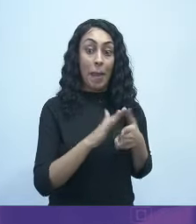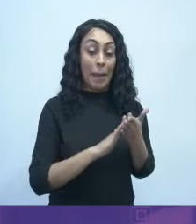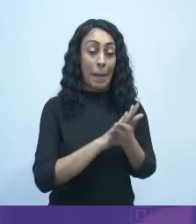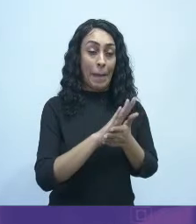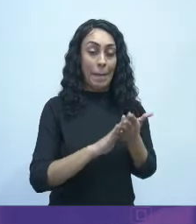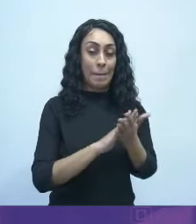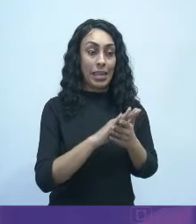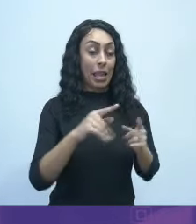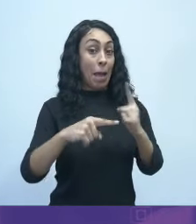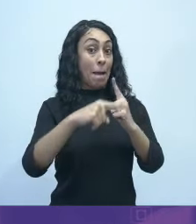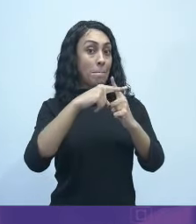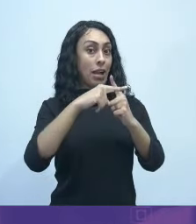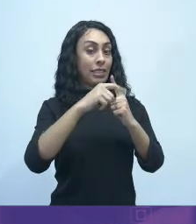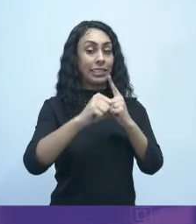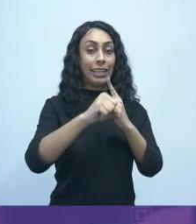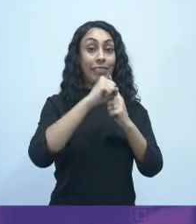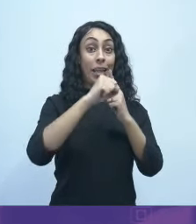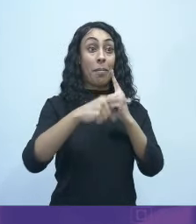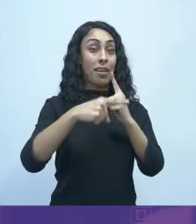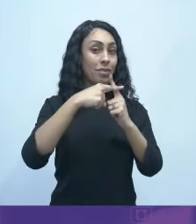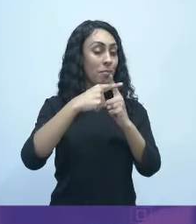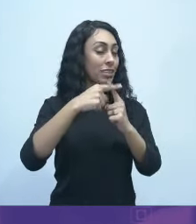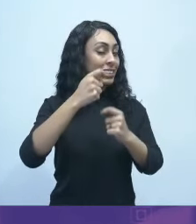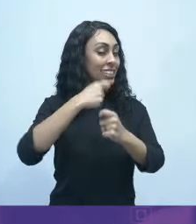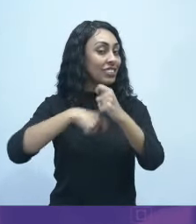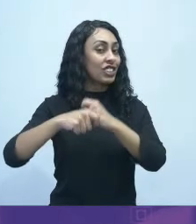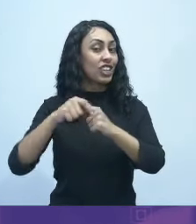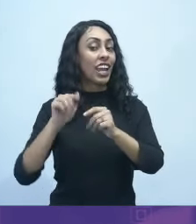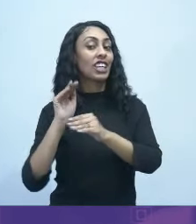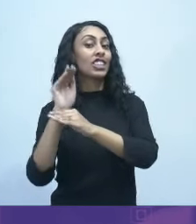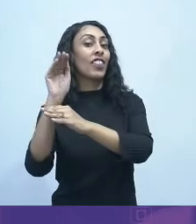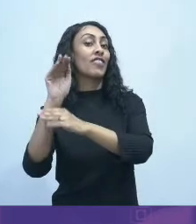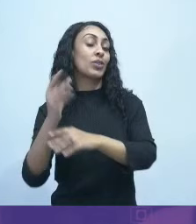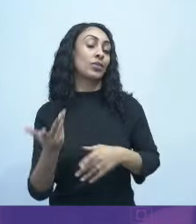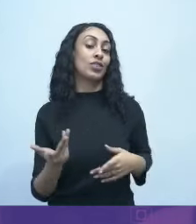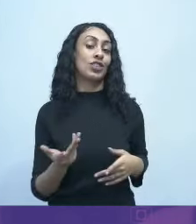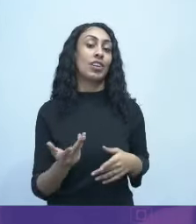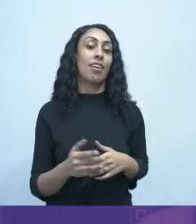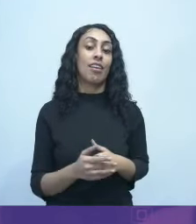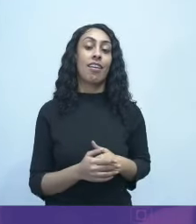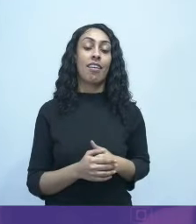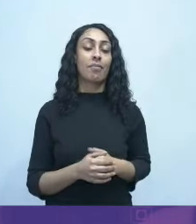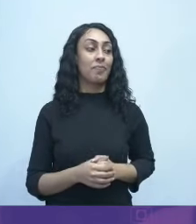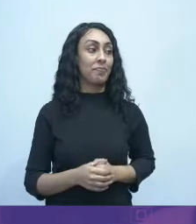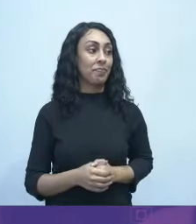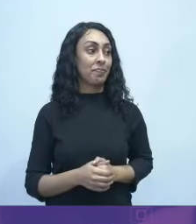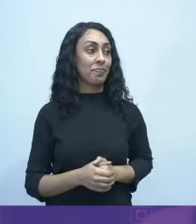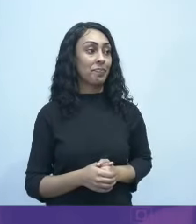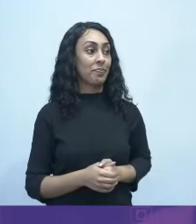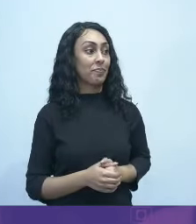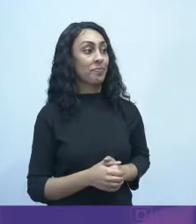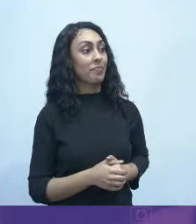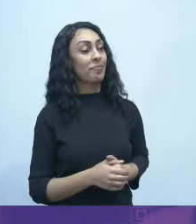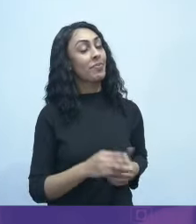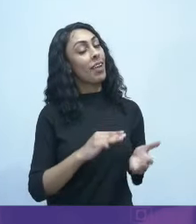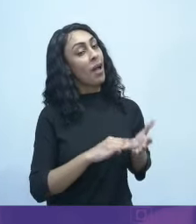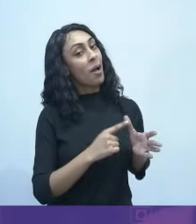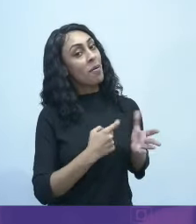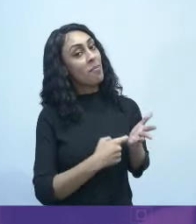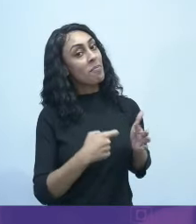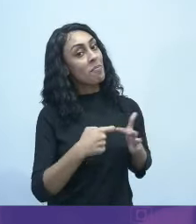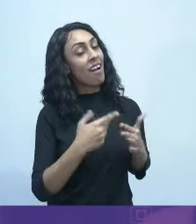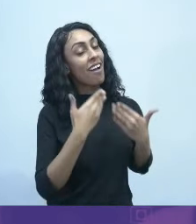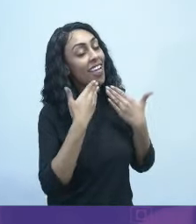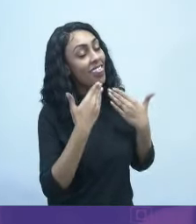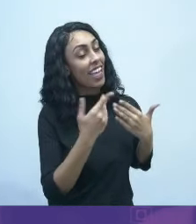that there is a positive change as those people move out into the sector and indeed become leaders in the sector. Mark, Caroline, you're doing